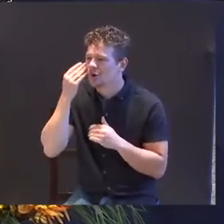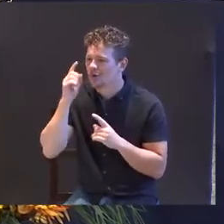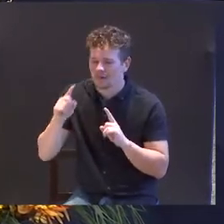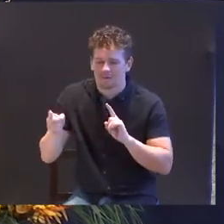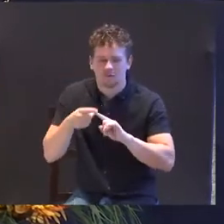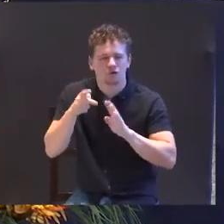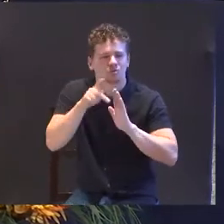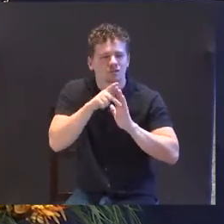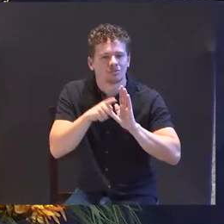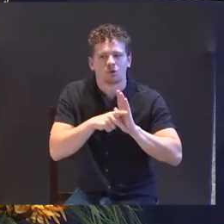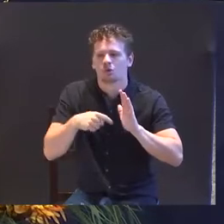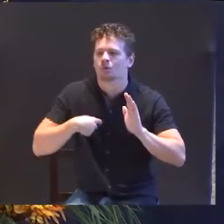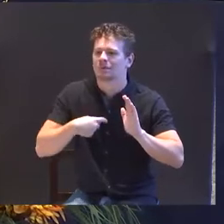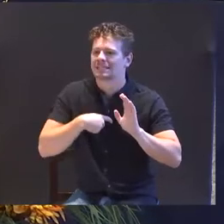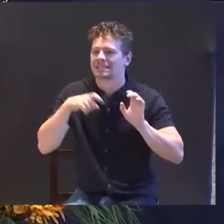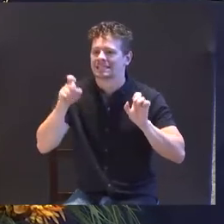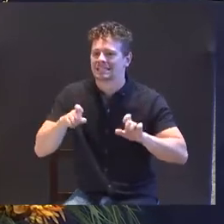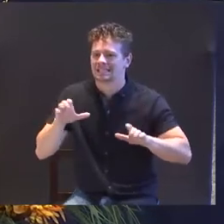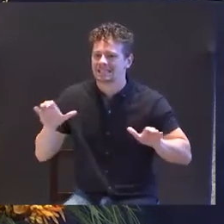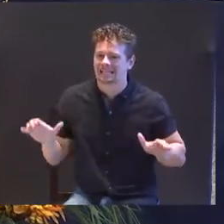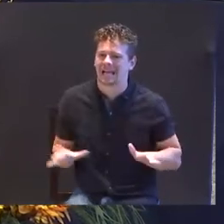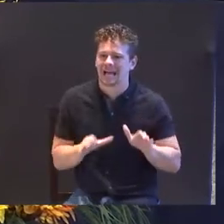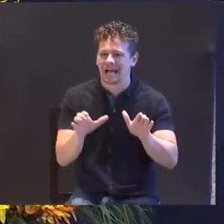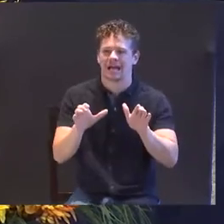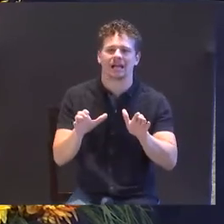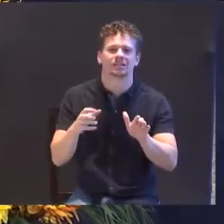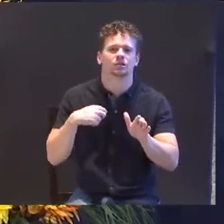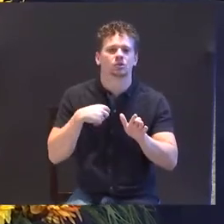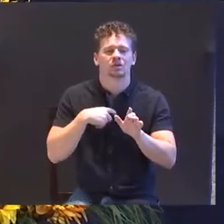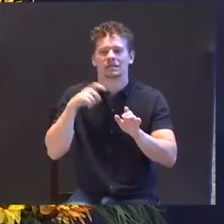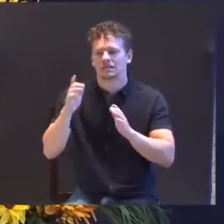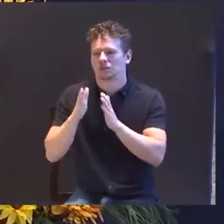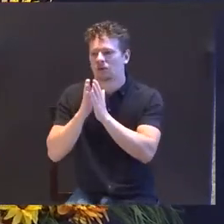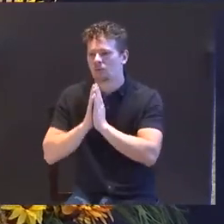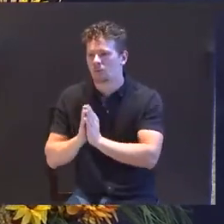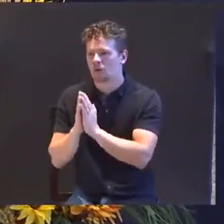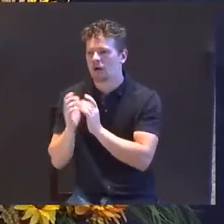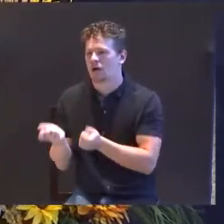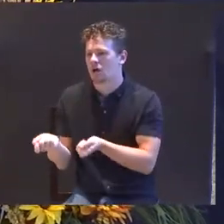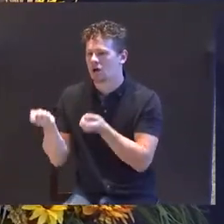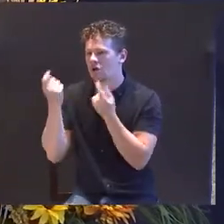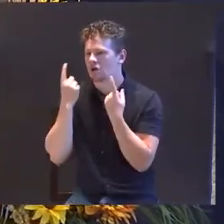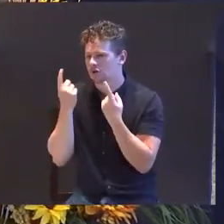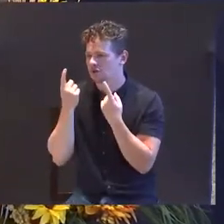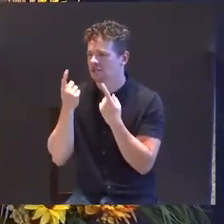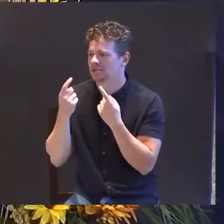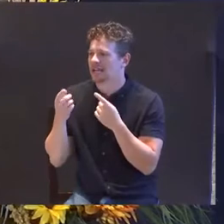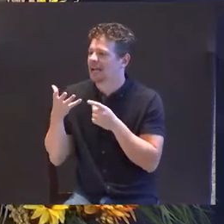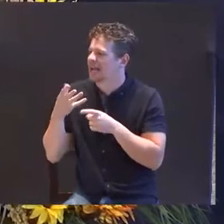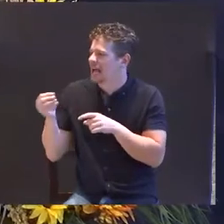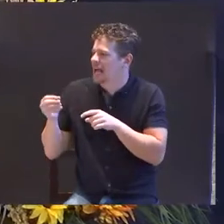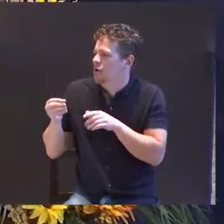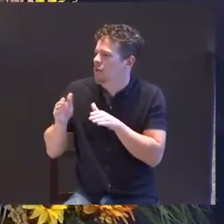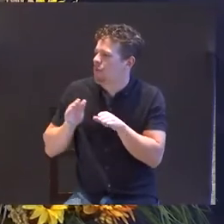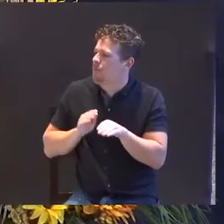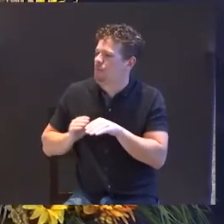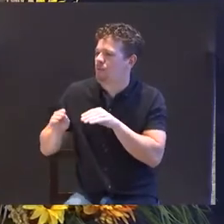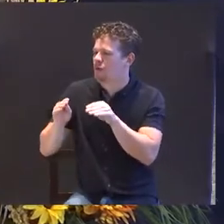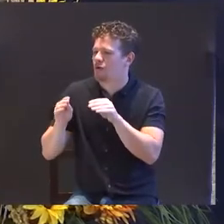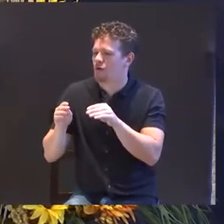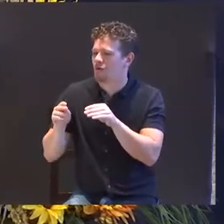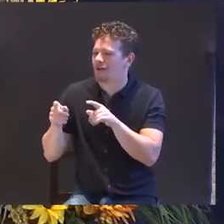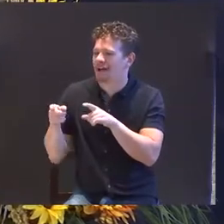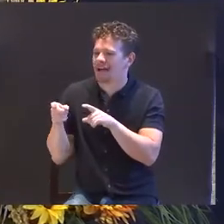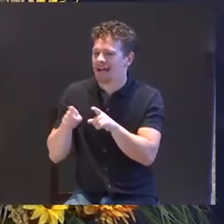into action. We have to not only pray and understand these principles, but we have to move our feet as we are guided to do